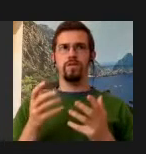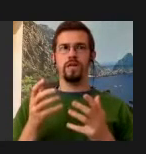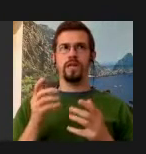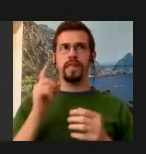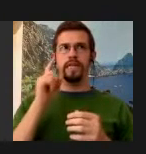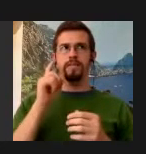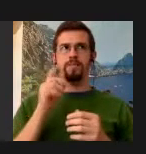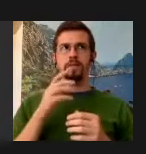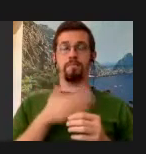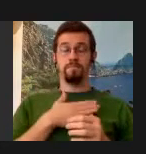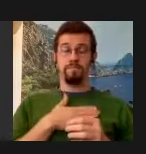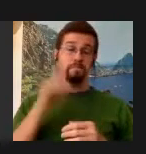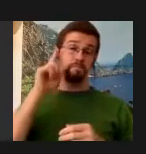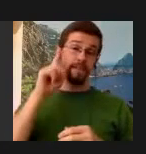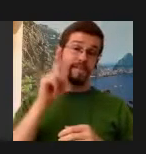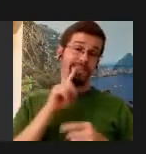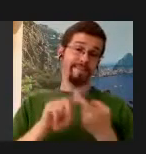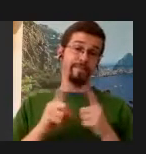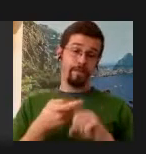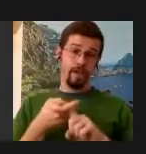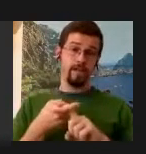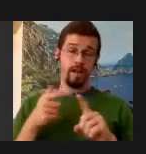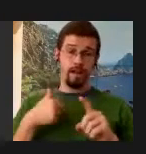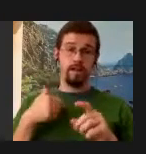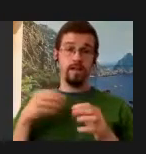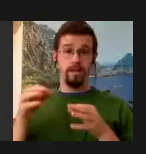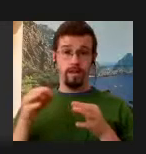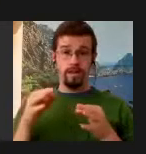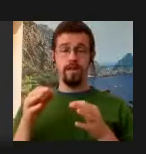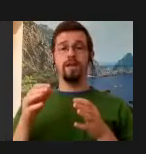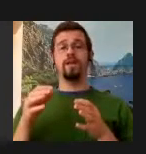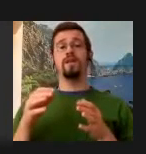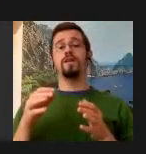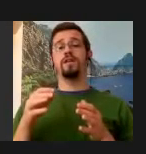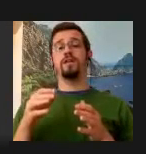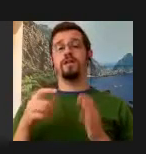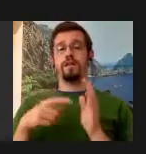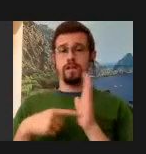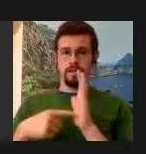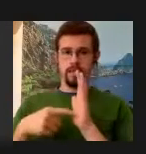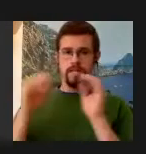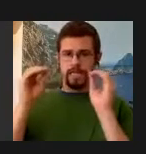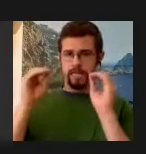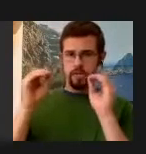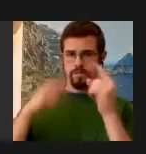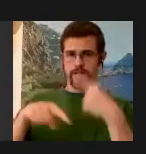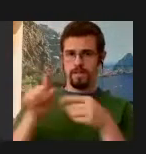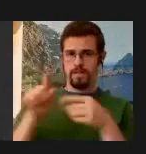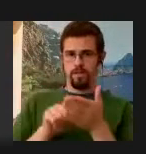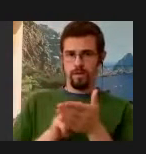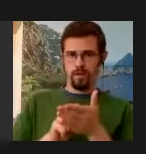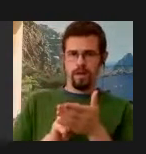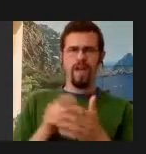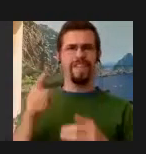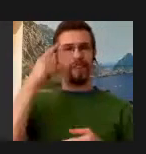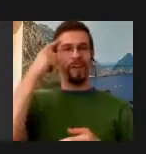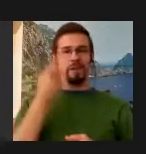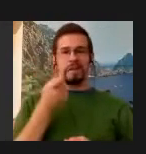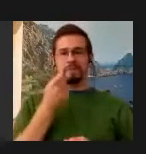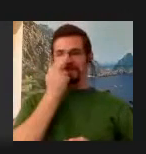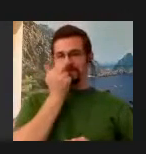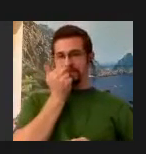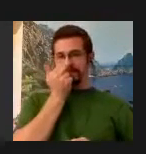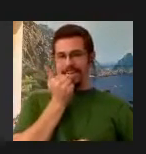With my deaf friend, so I started like to do the sign writing. But they found it a little bit funny, so they could not